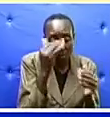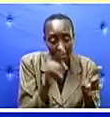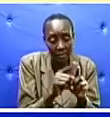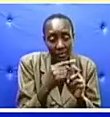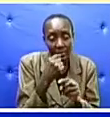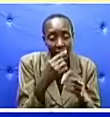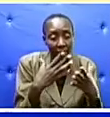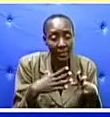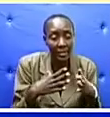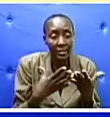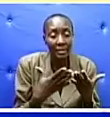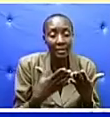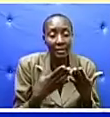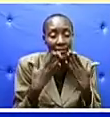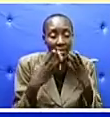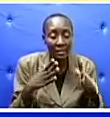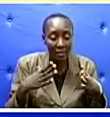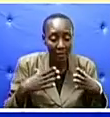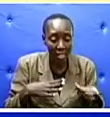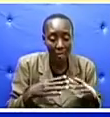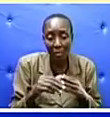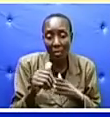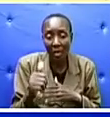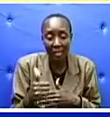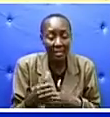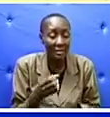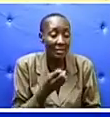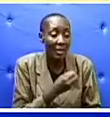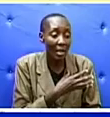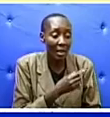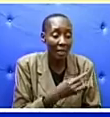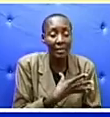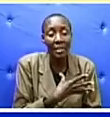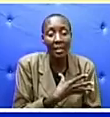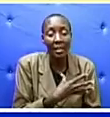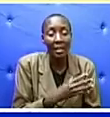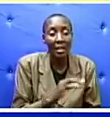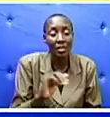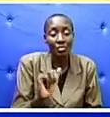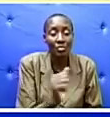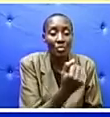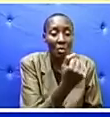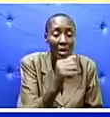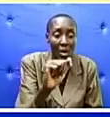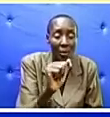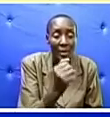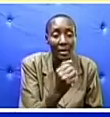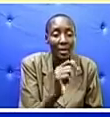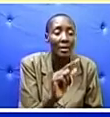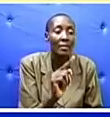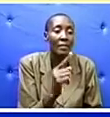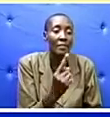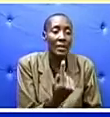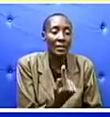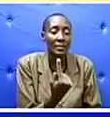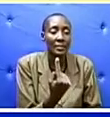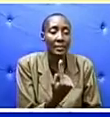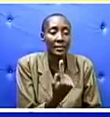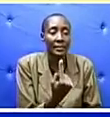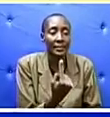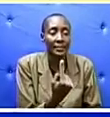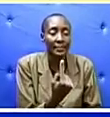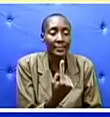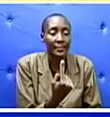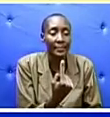there are people down there who are scared to go out there, who are scared, they know. You see, first,